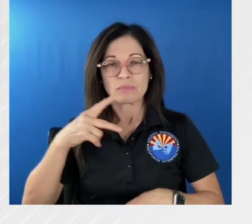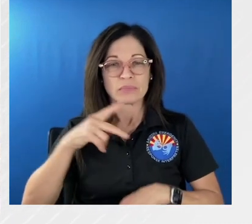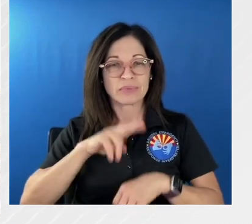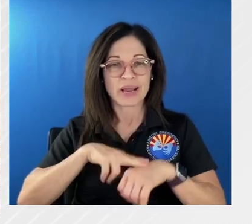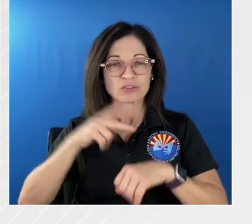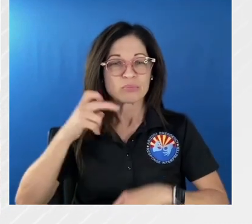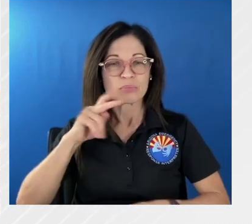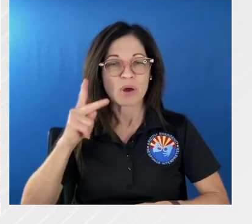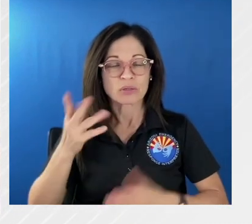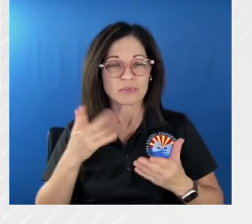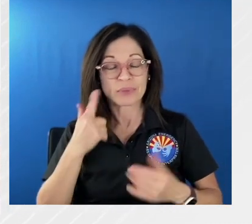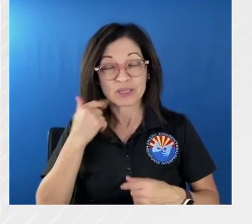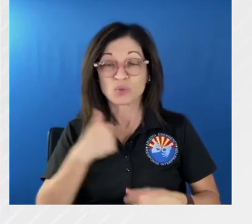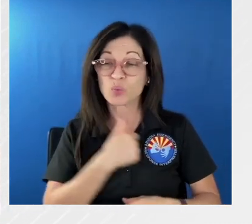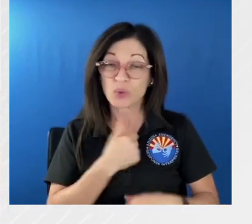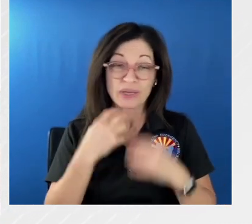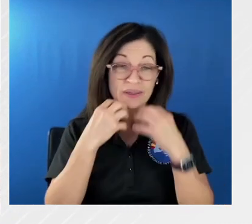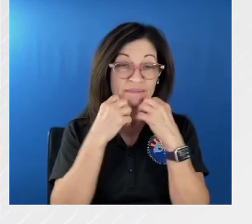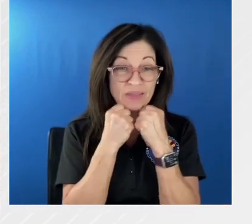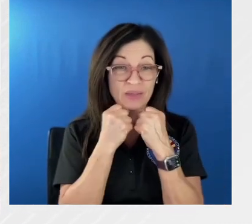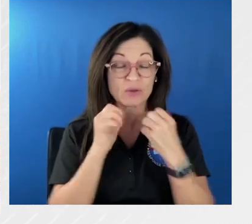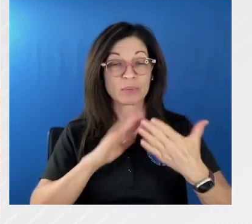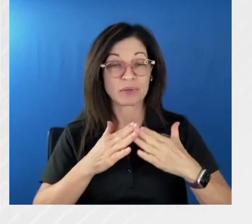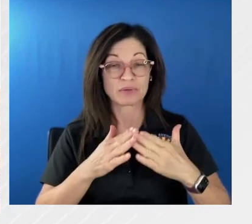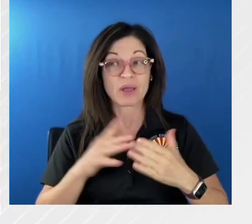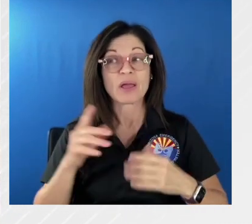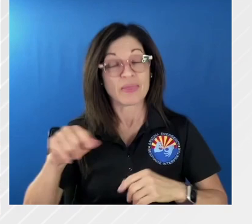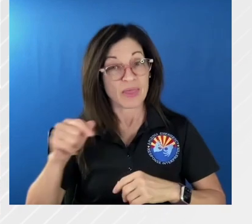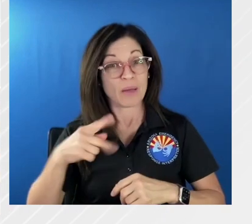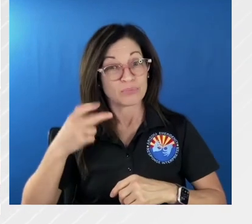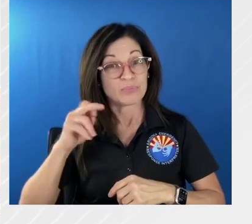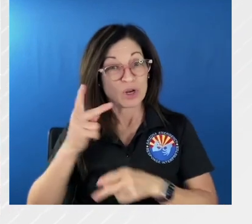um the park superintendent will know how to get a hold of me so please let us know